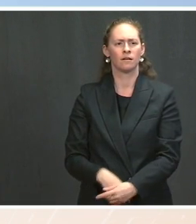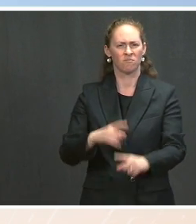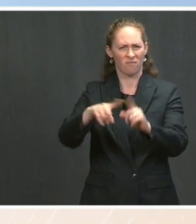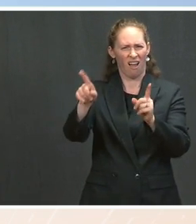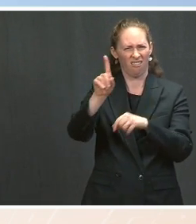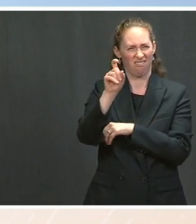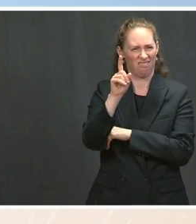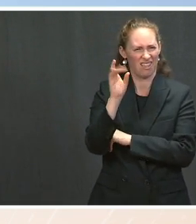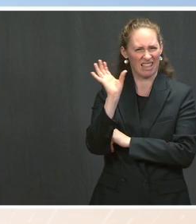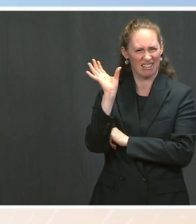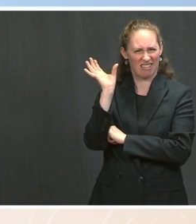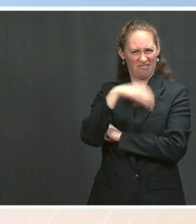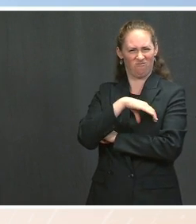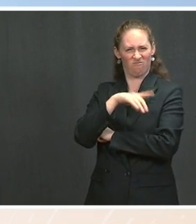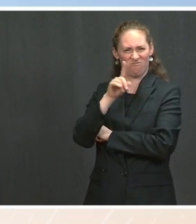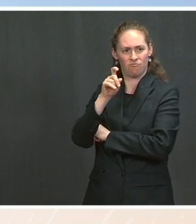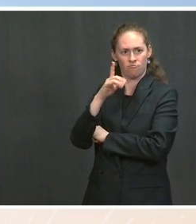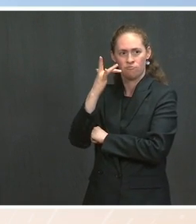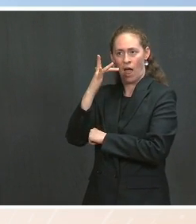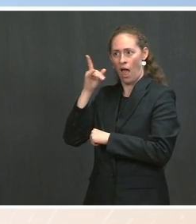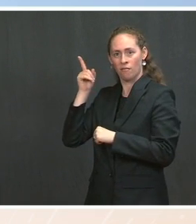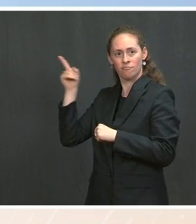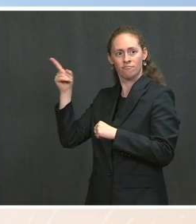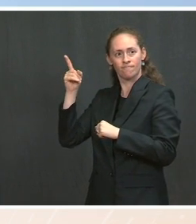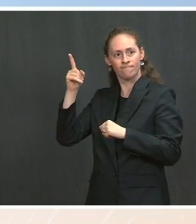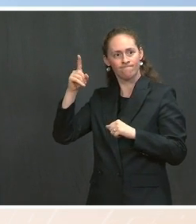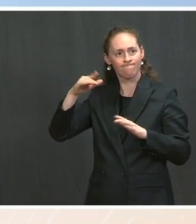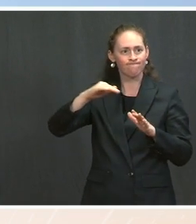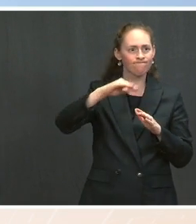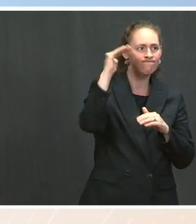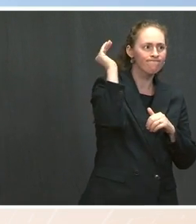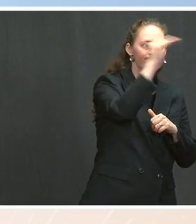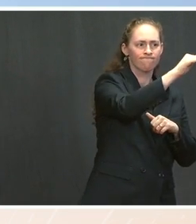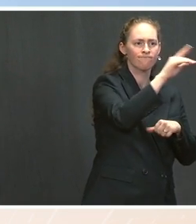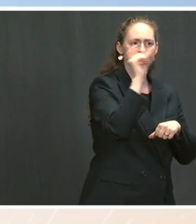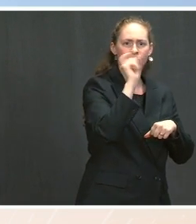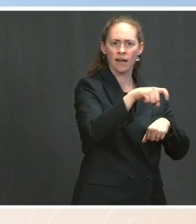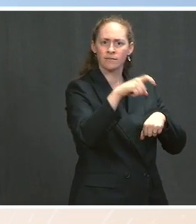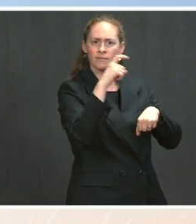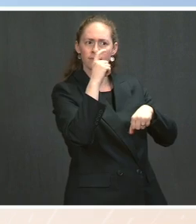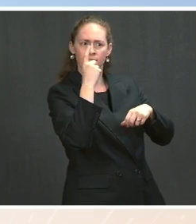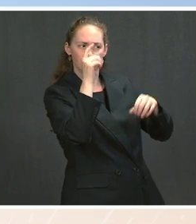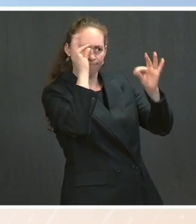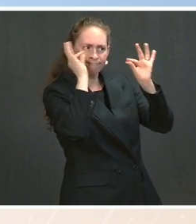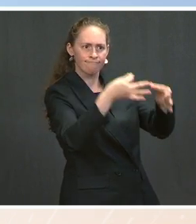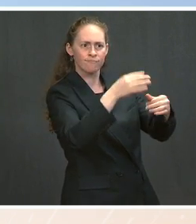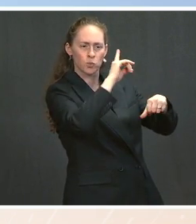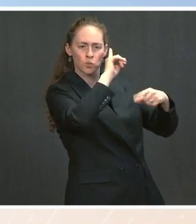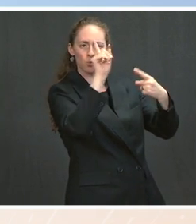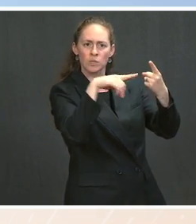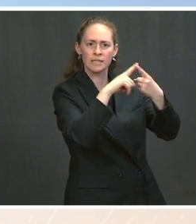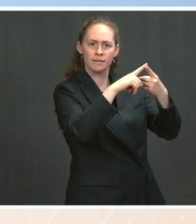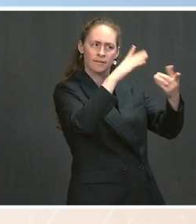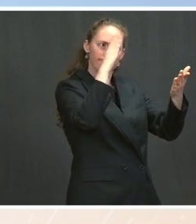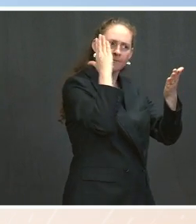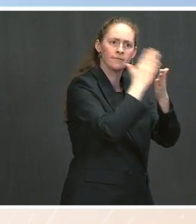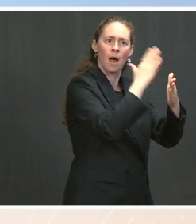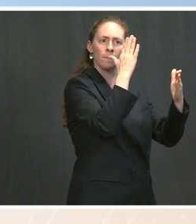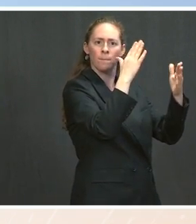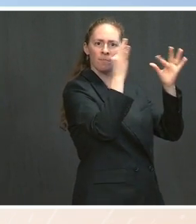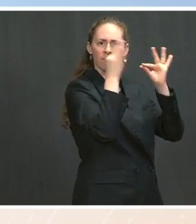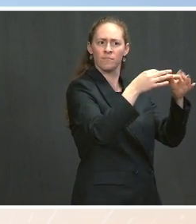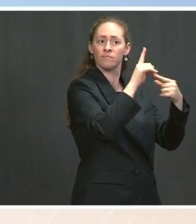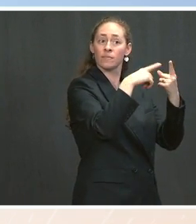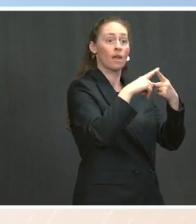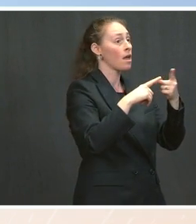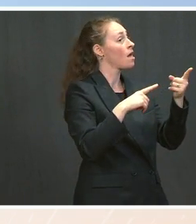effectively the U.S. president is setting a deadline for specific action. If that specific action isn't met in the deadline